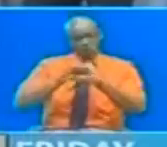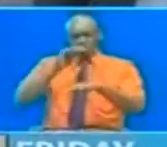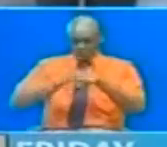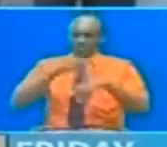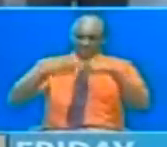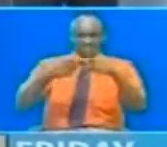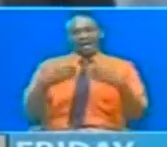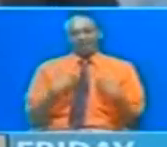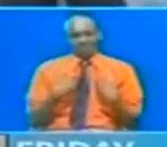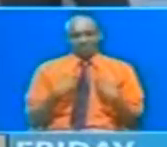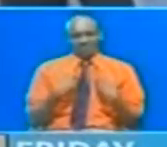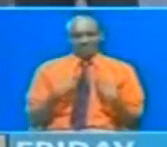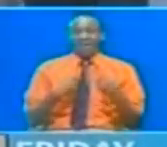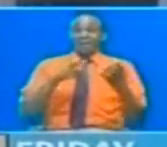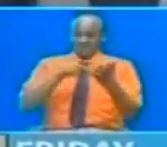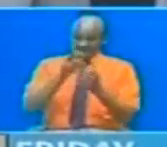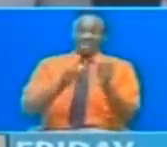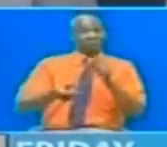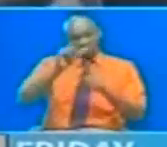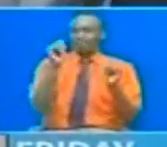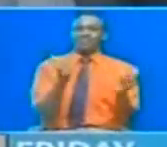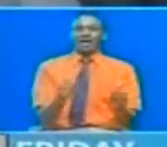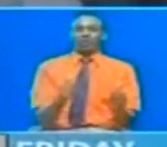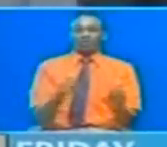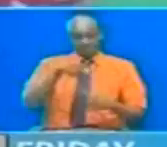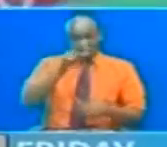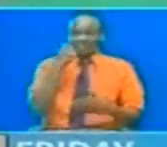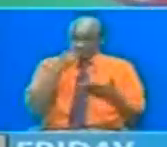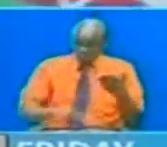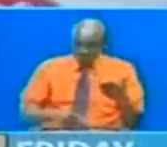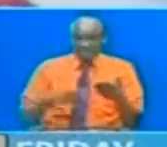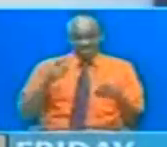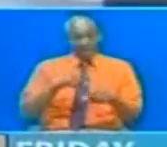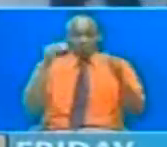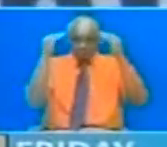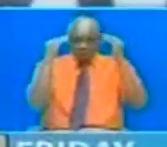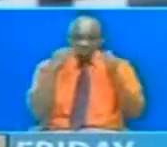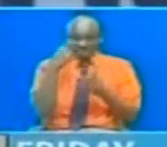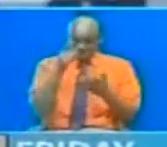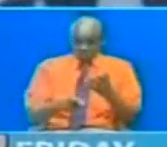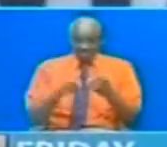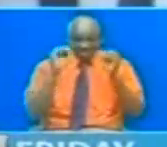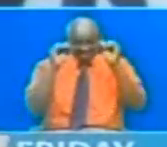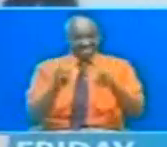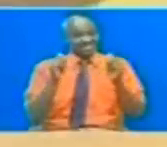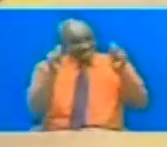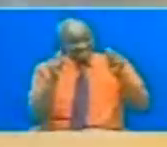world. No pay rise just yet, Kaimenyi insists as court refuses to declare teacher strike